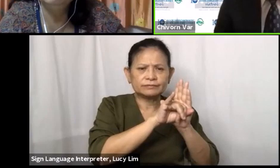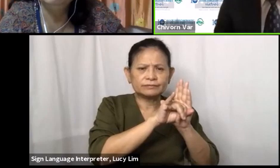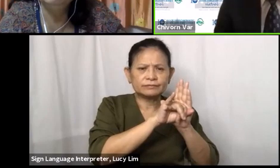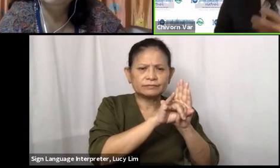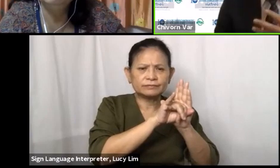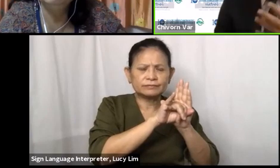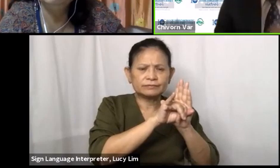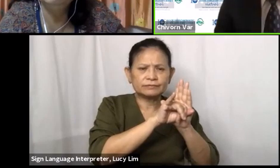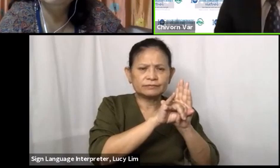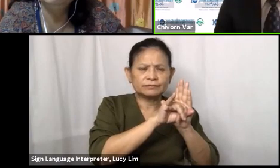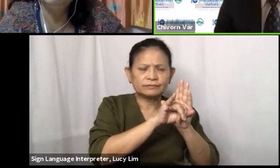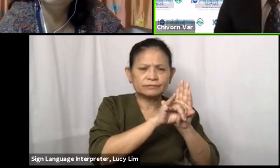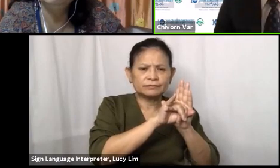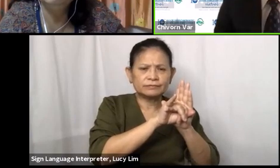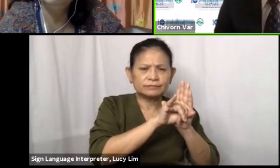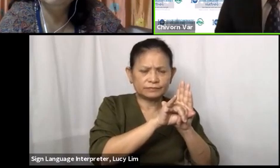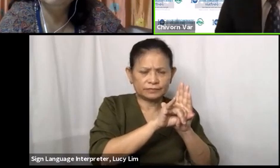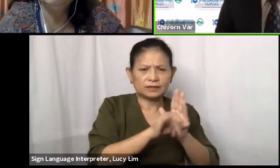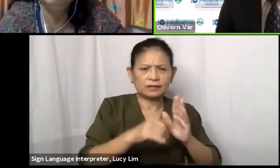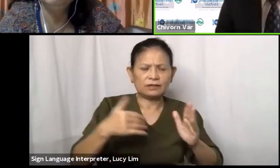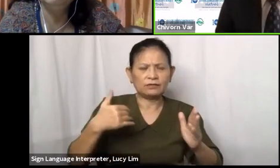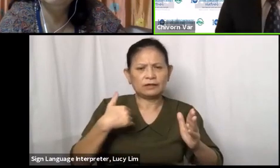we are in the modest